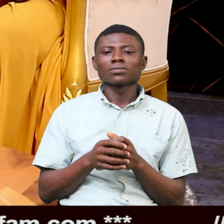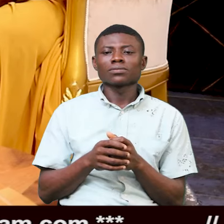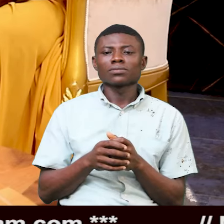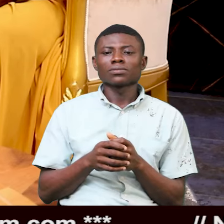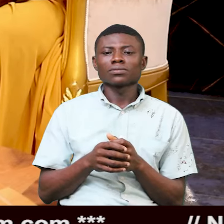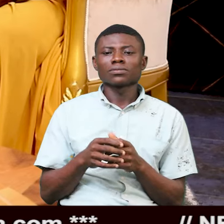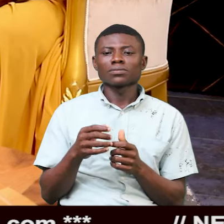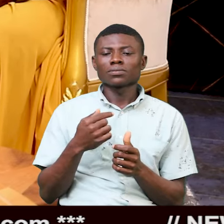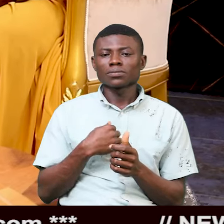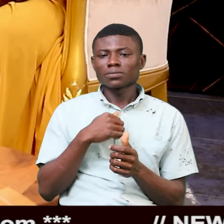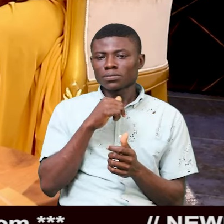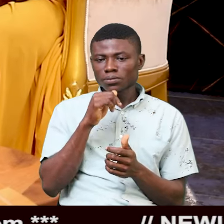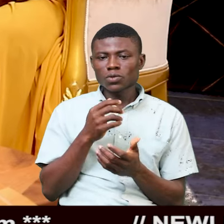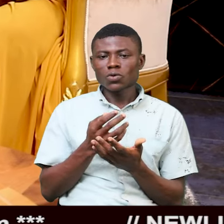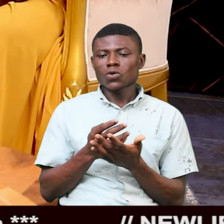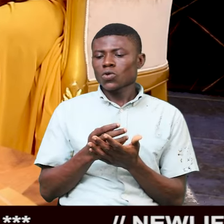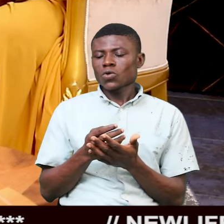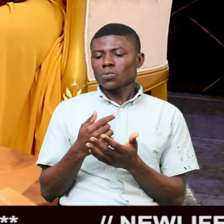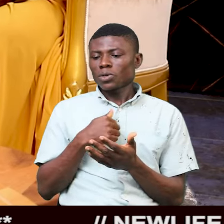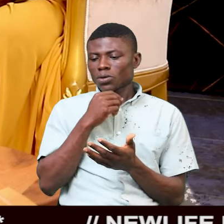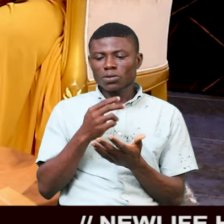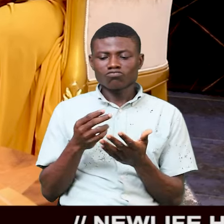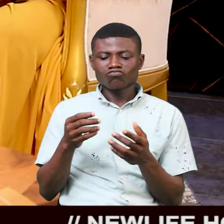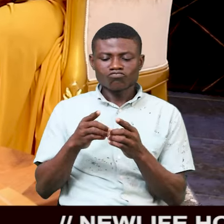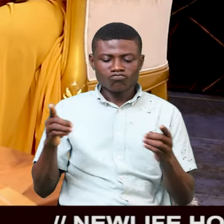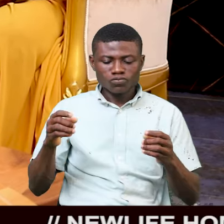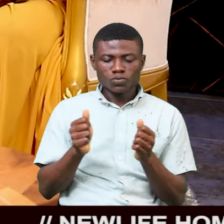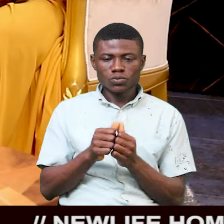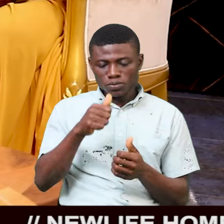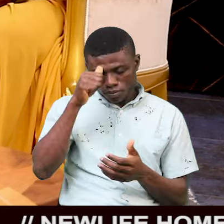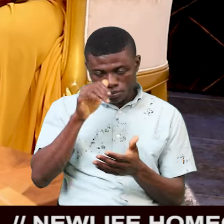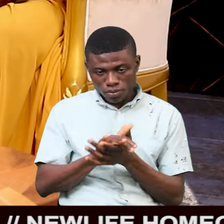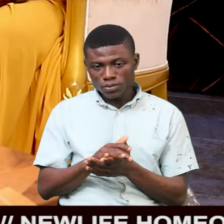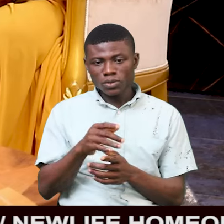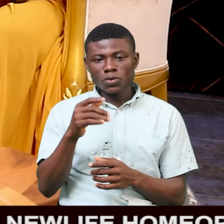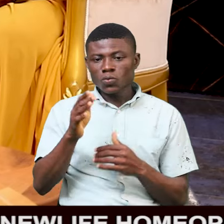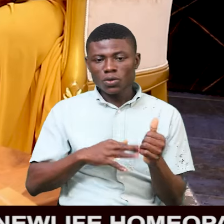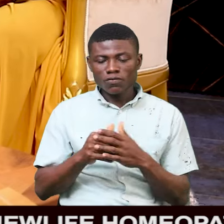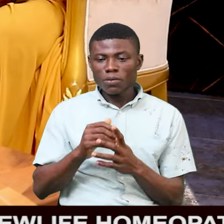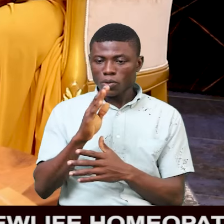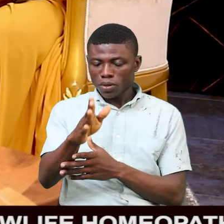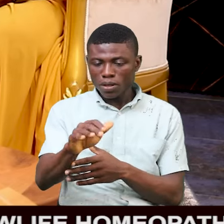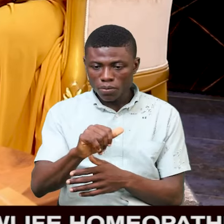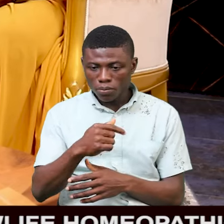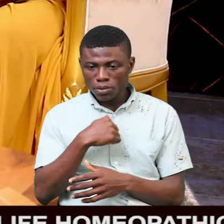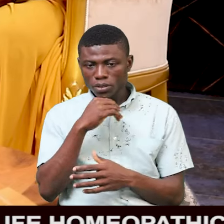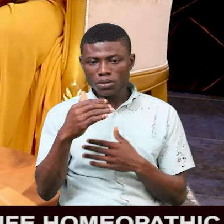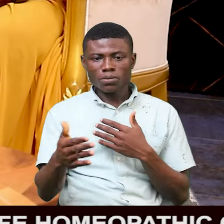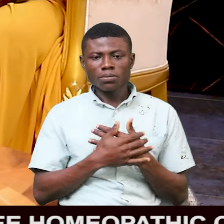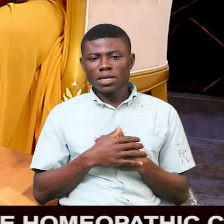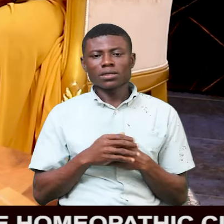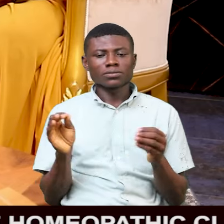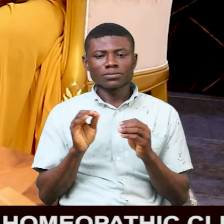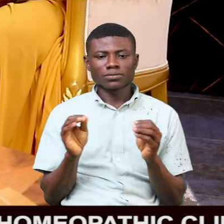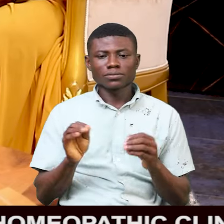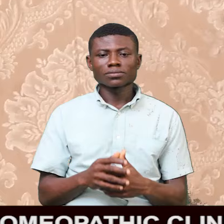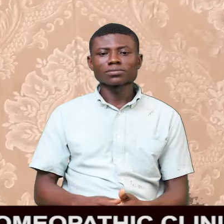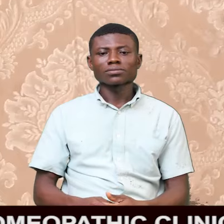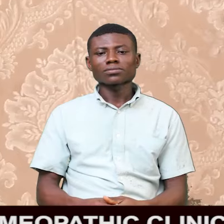when charity there be man try round trip one way me kwa enya dia me san me chi